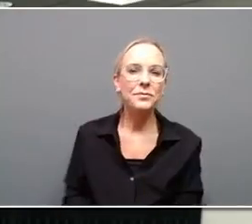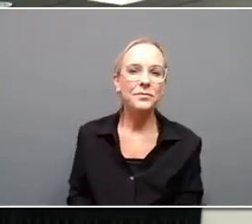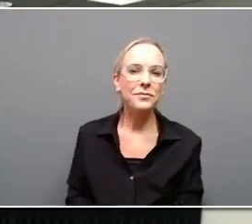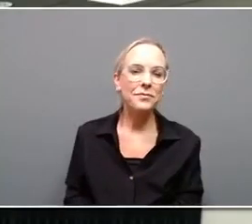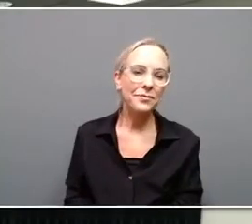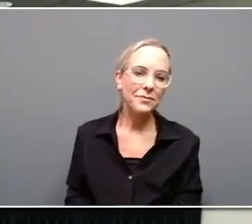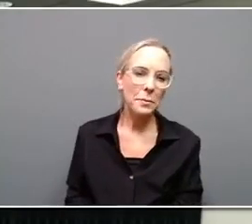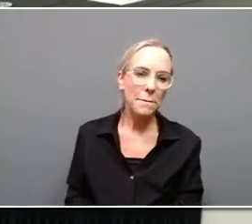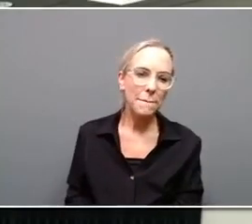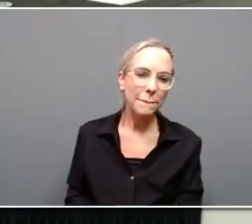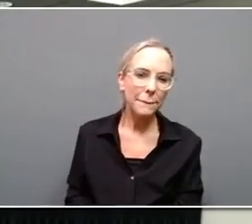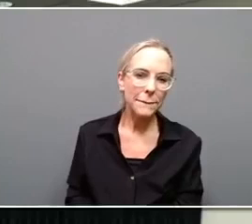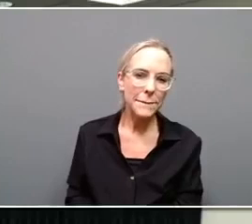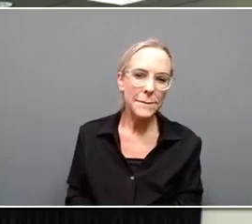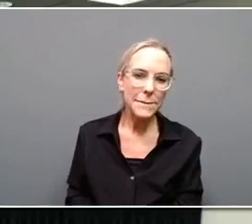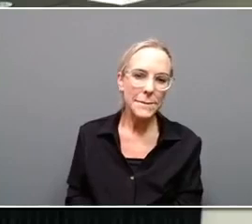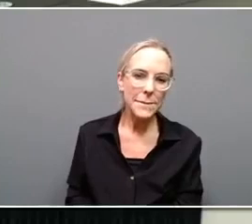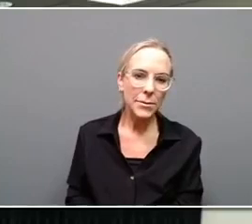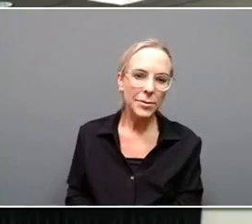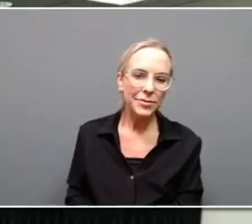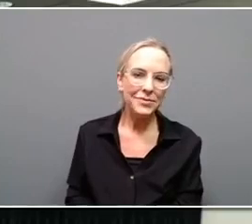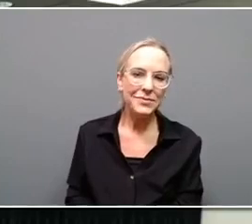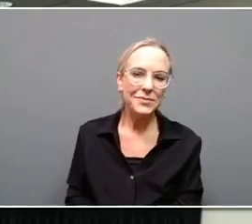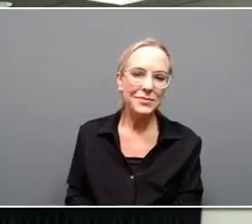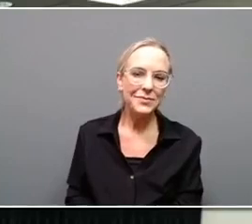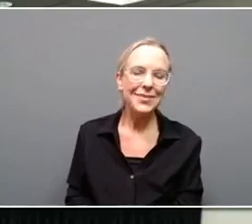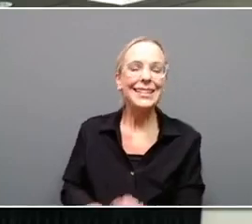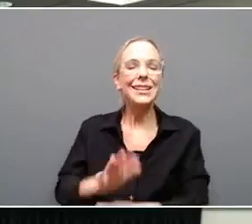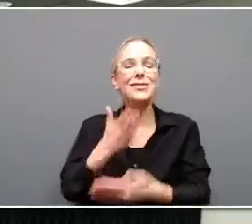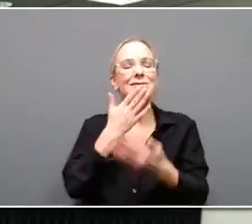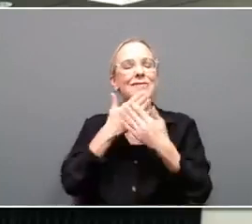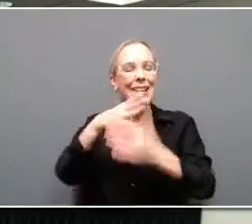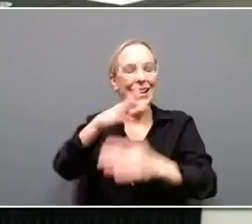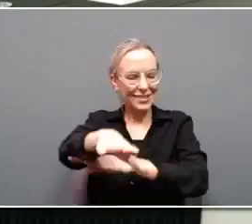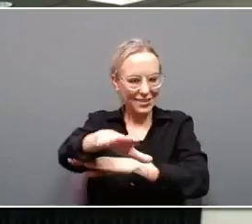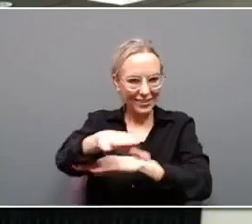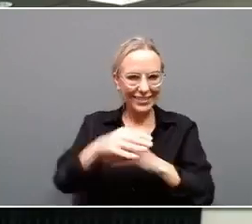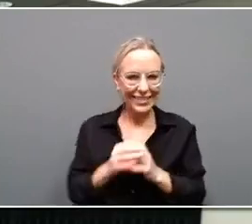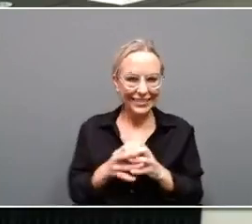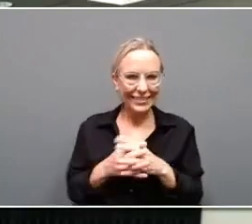All right. Good afternoon.